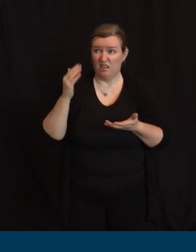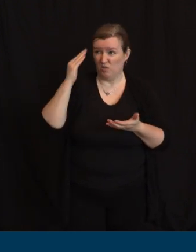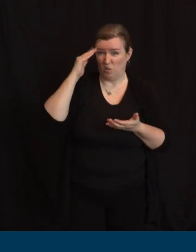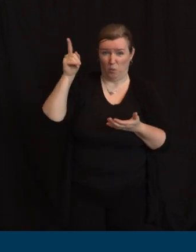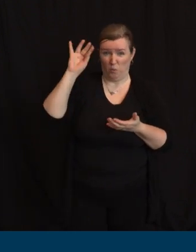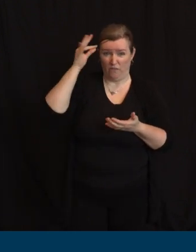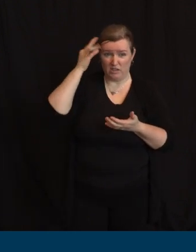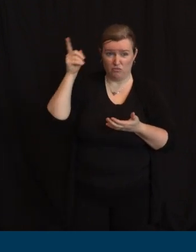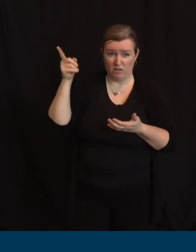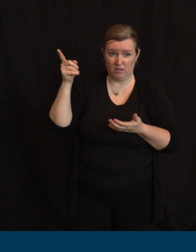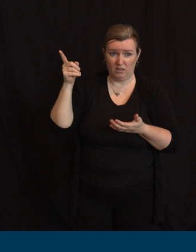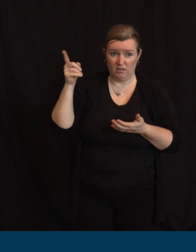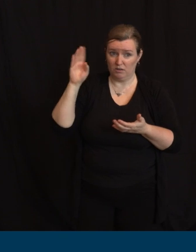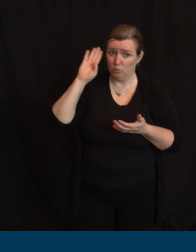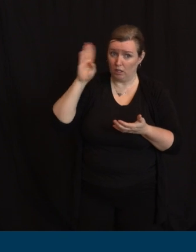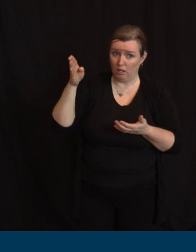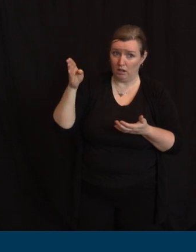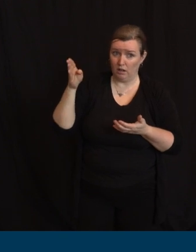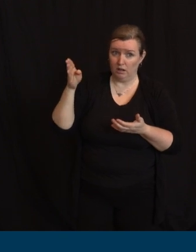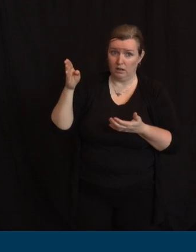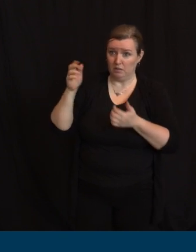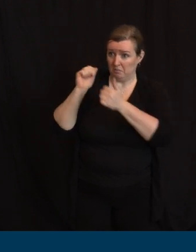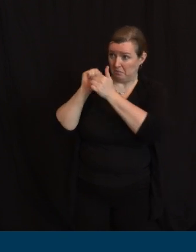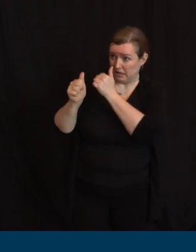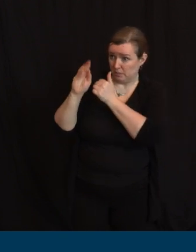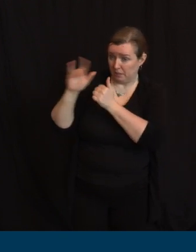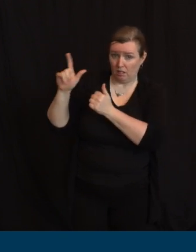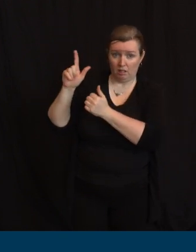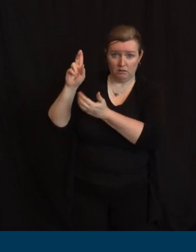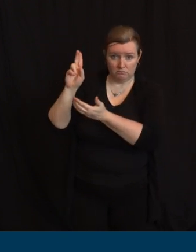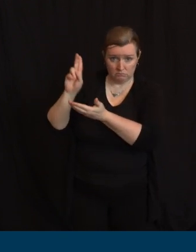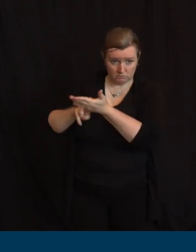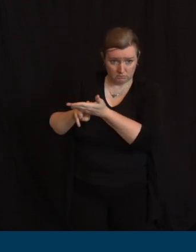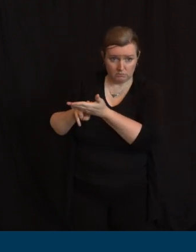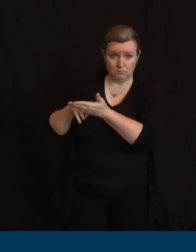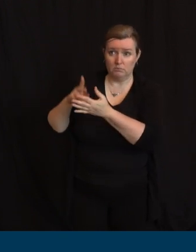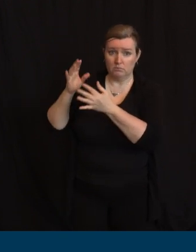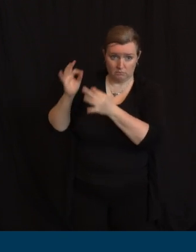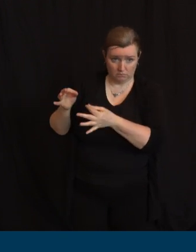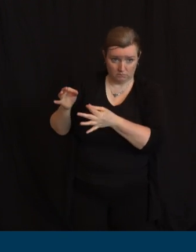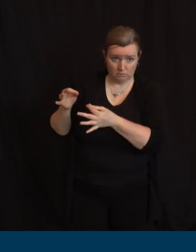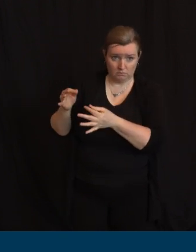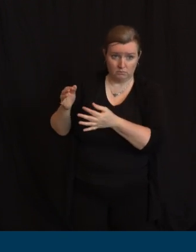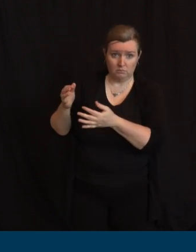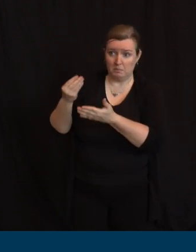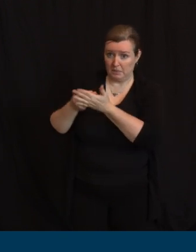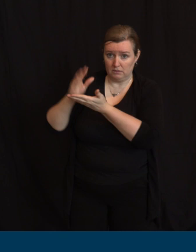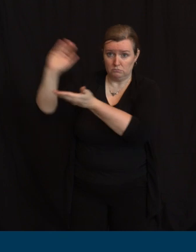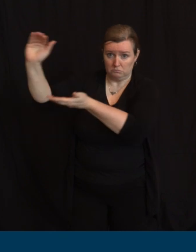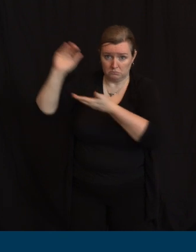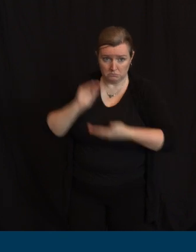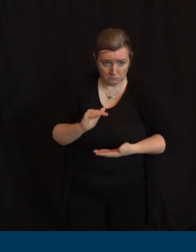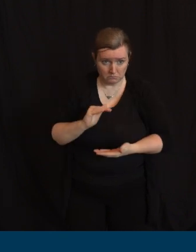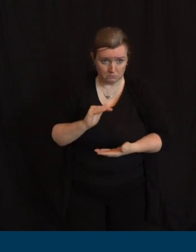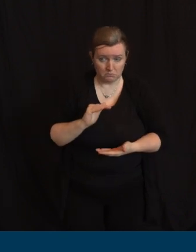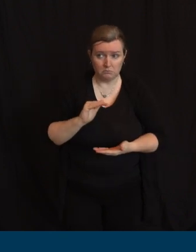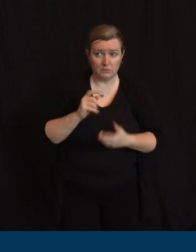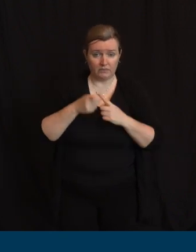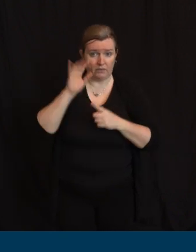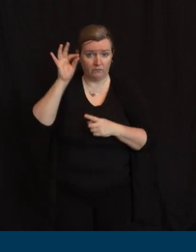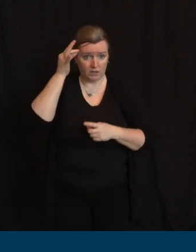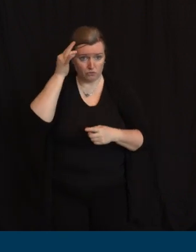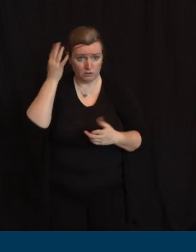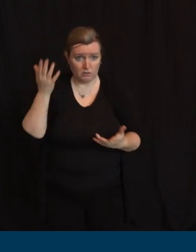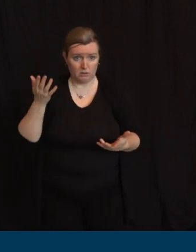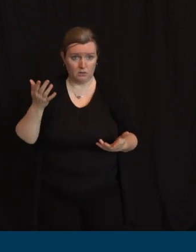thought there was a high degree of certainty that that money would come in that way, that would be less of a need, this is to